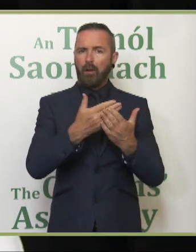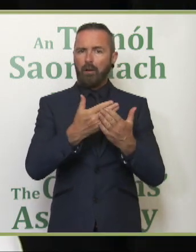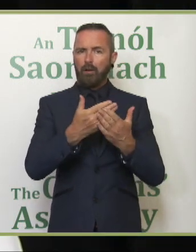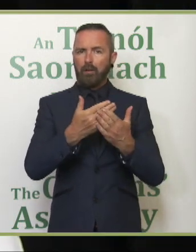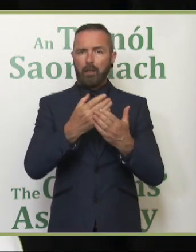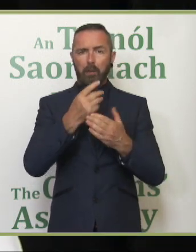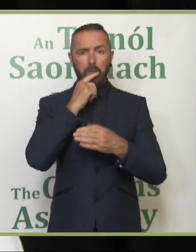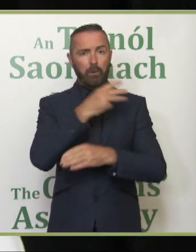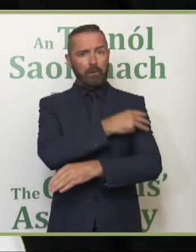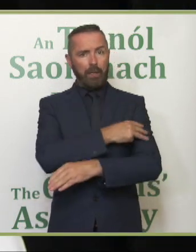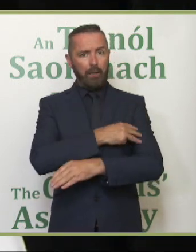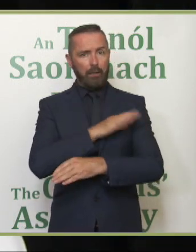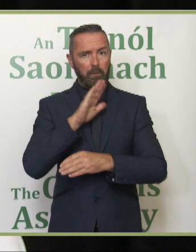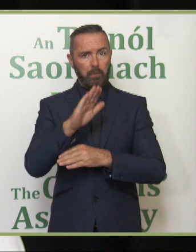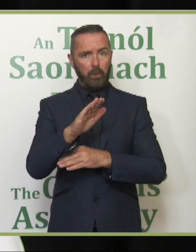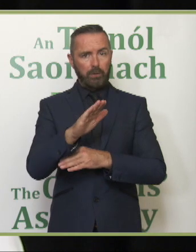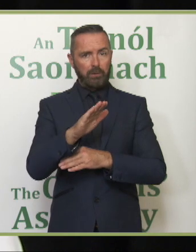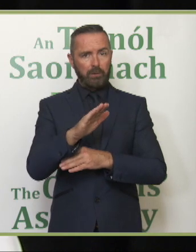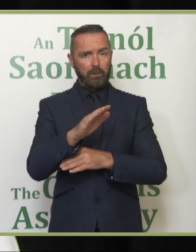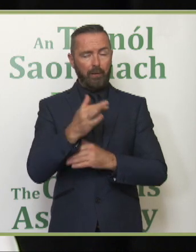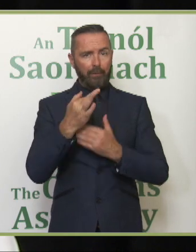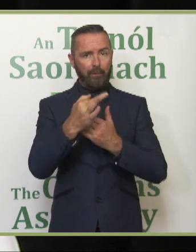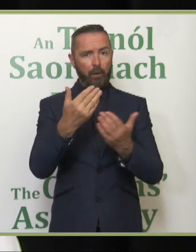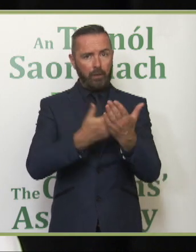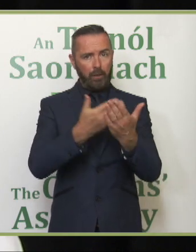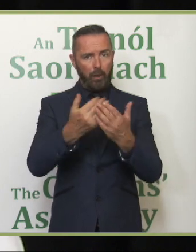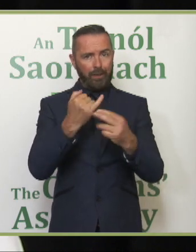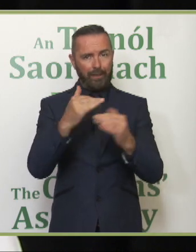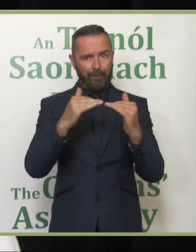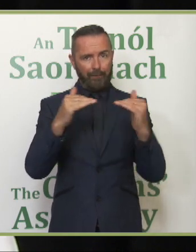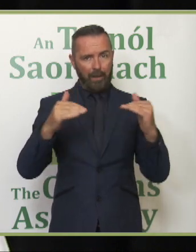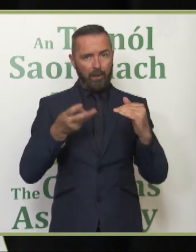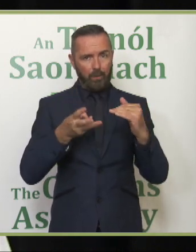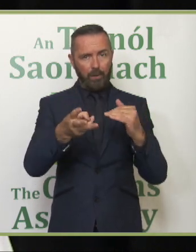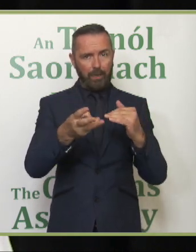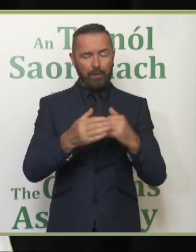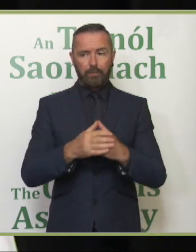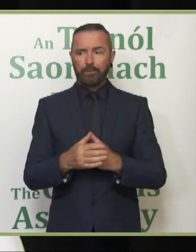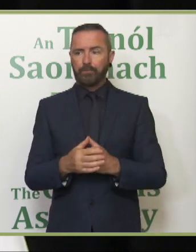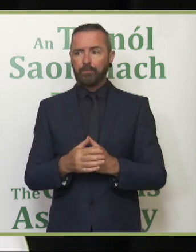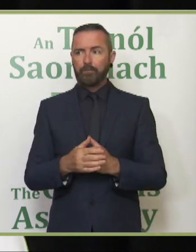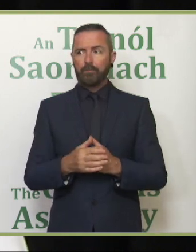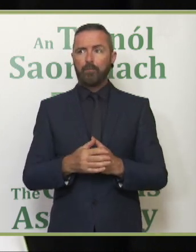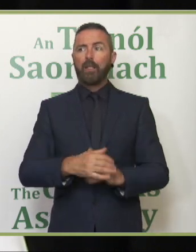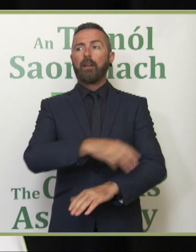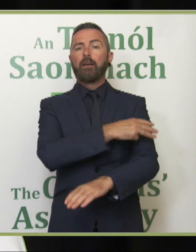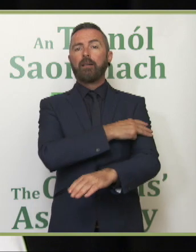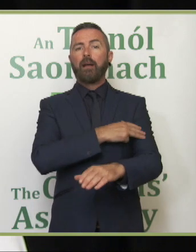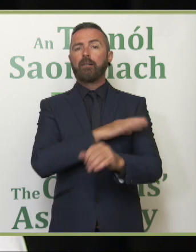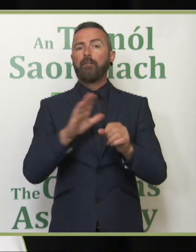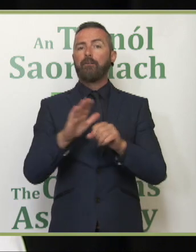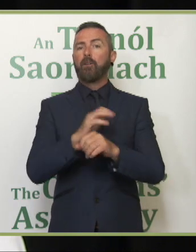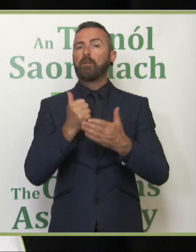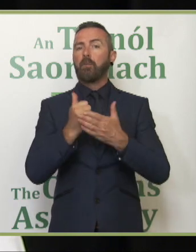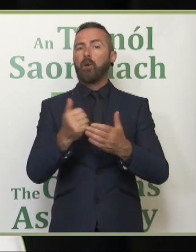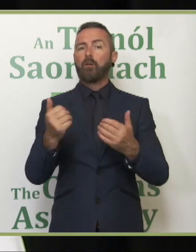must prudently apply the law in a manner which is ethical and fair to all. An Garda Síochána is fully supportive of our